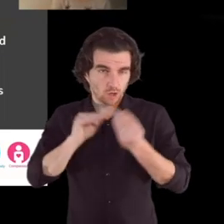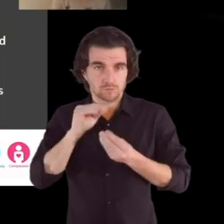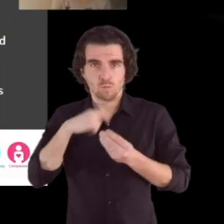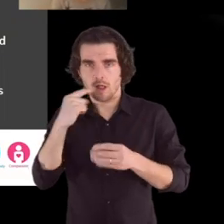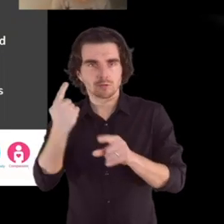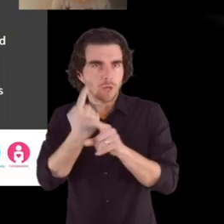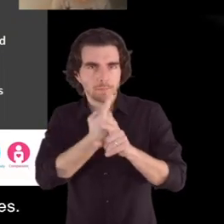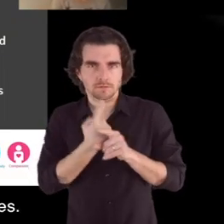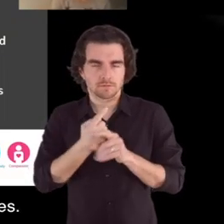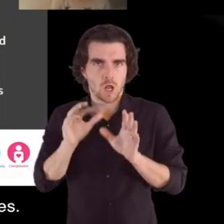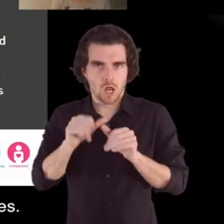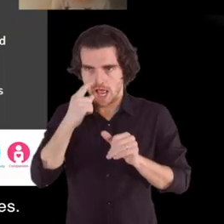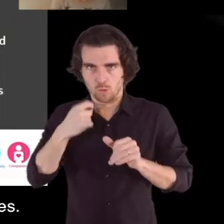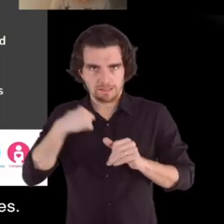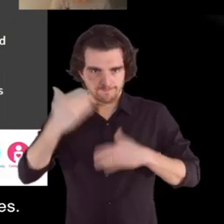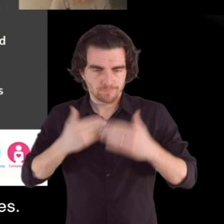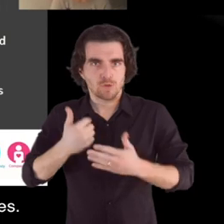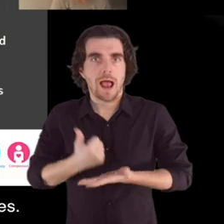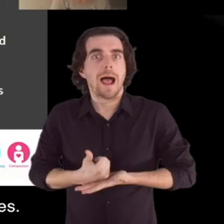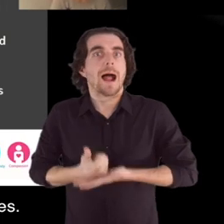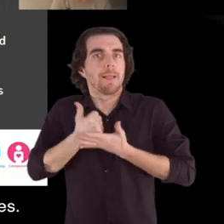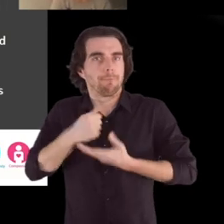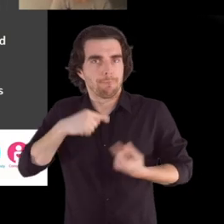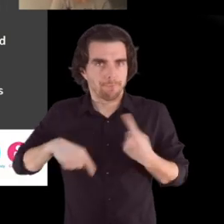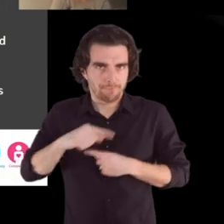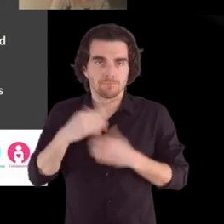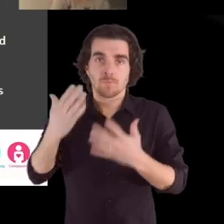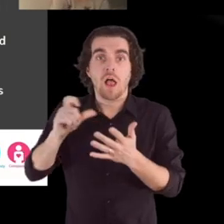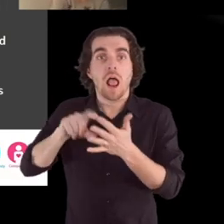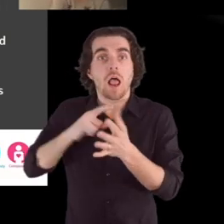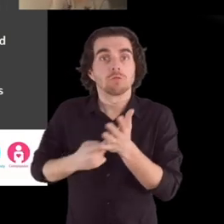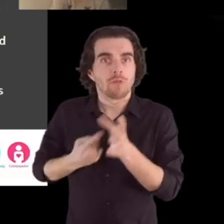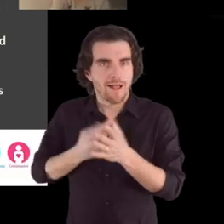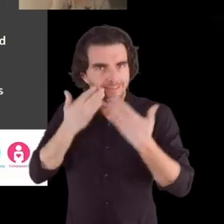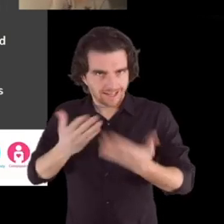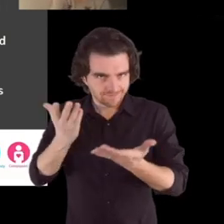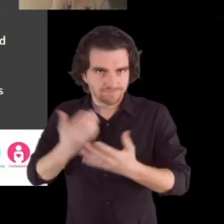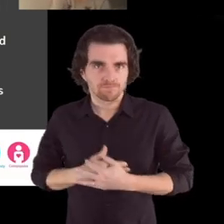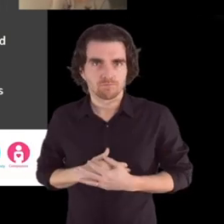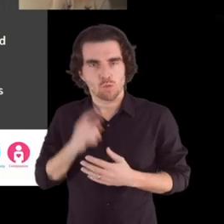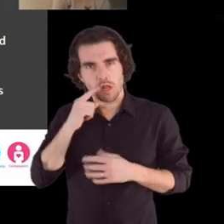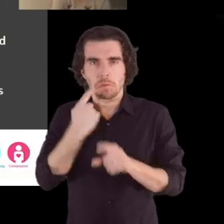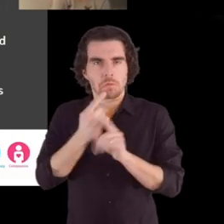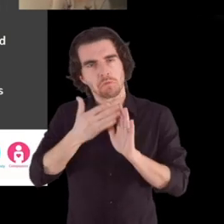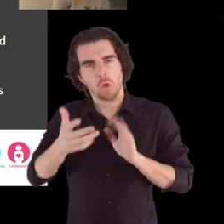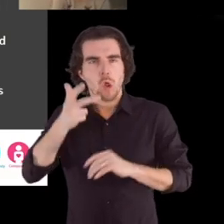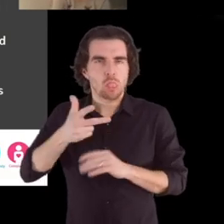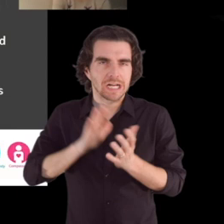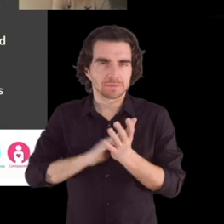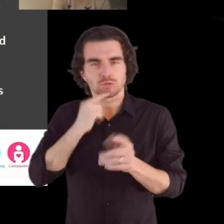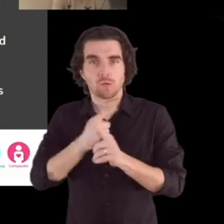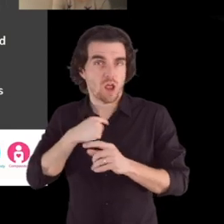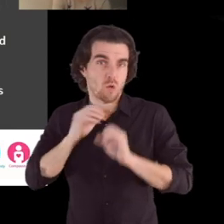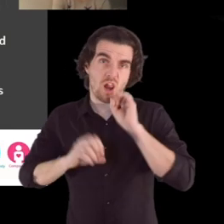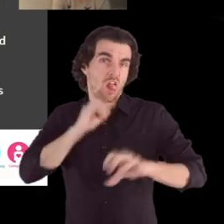So we figure we're going to talk about what we can do to help ourselves. Yeah. Thanks, Ciara. So I know over the last like 30 odd minutes or